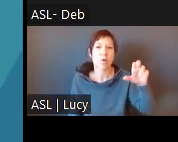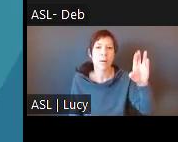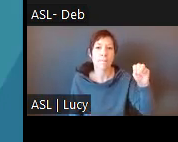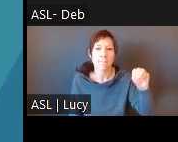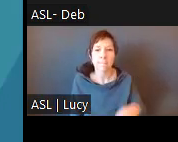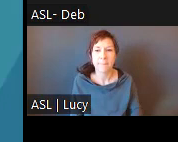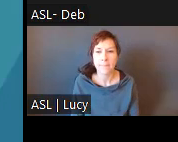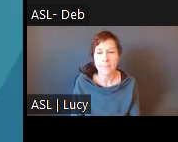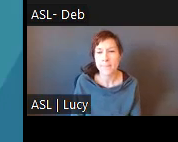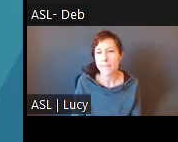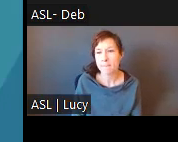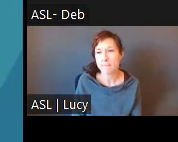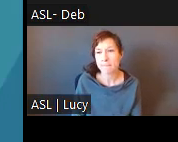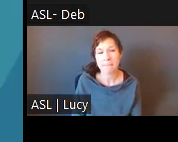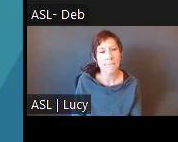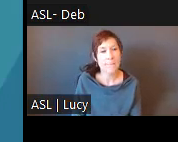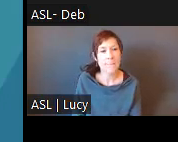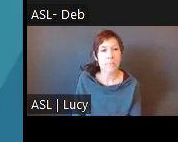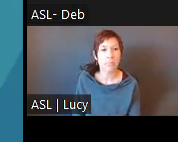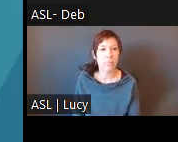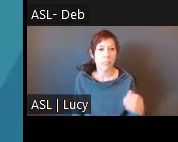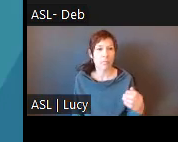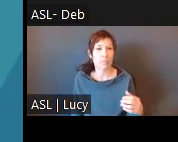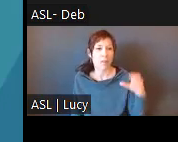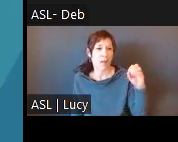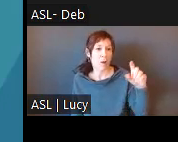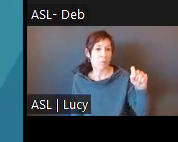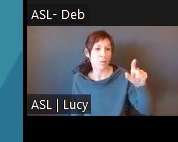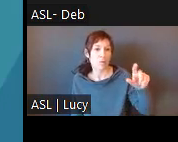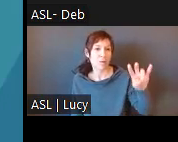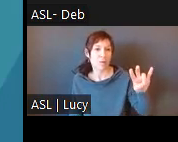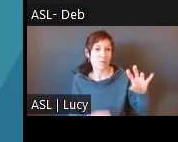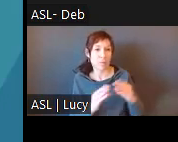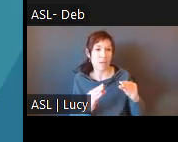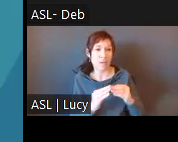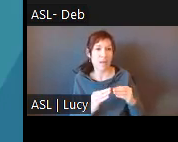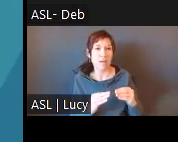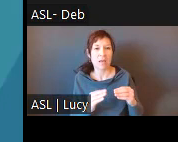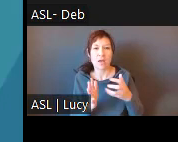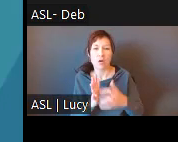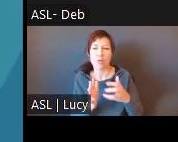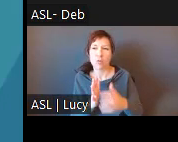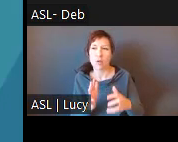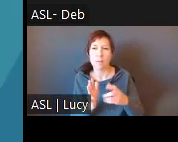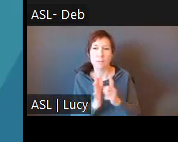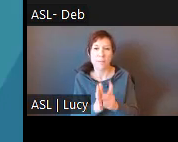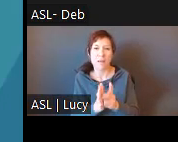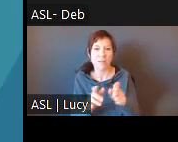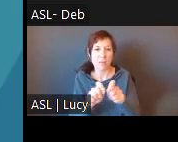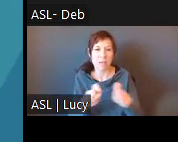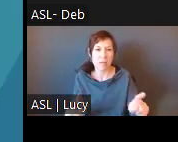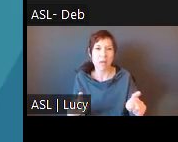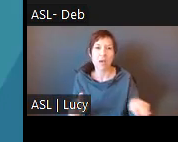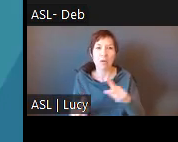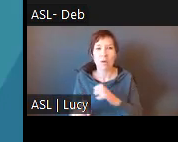problem. The draft minutes for the October 27th meeting were emailed to the council members, so you'd have a chance to